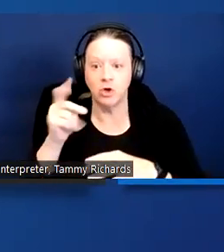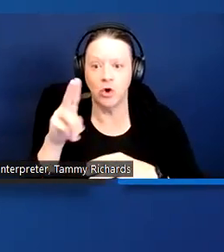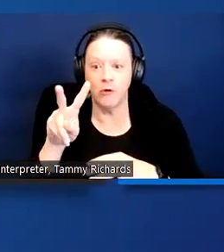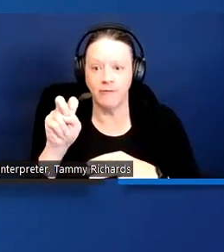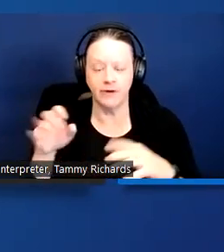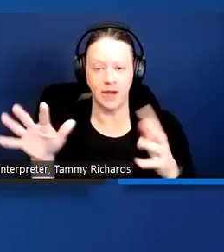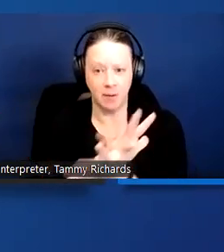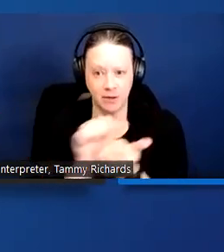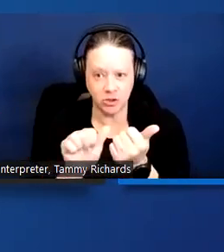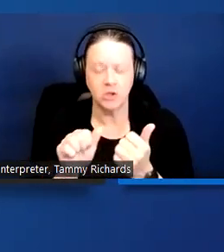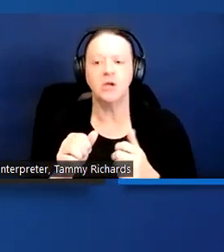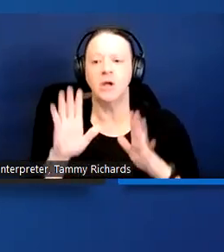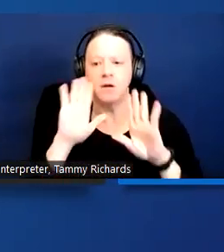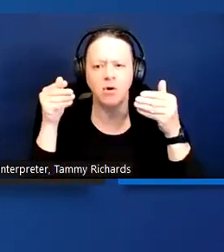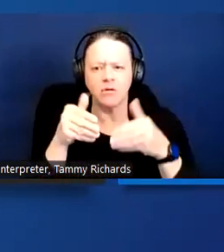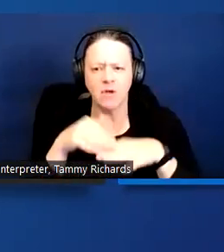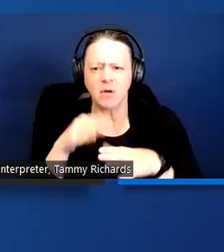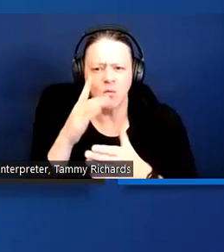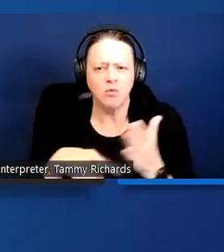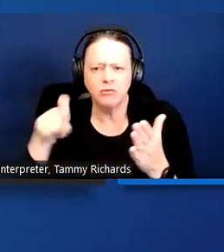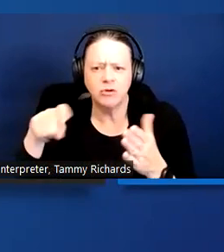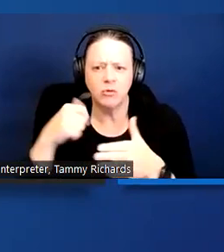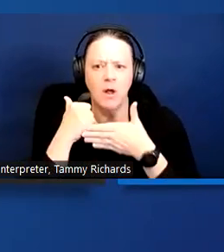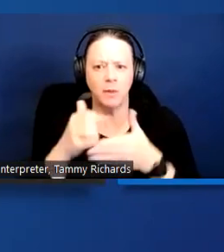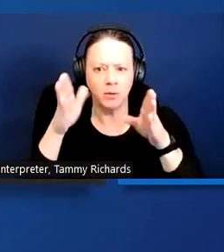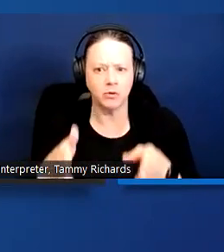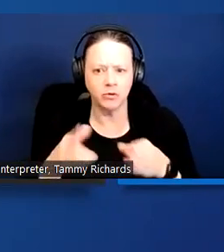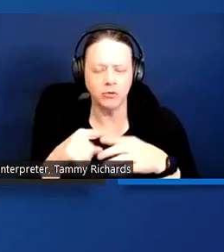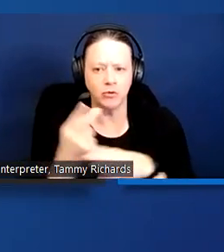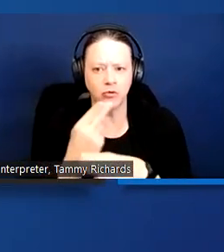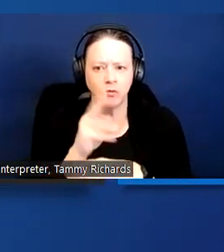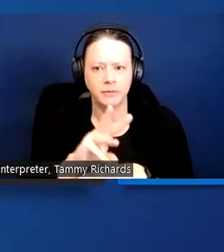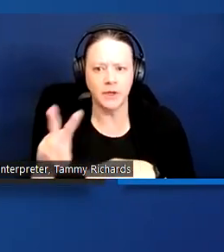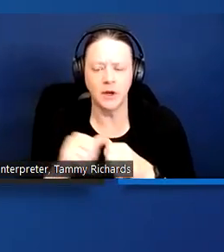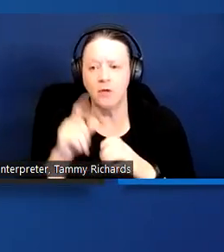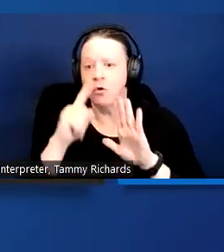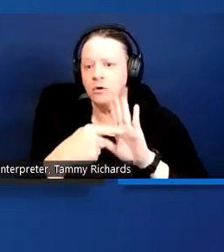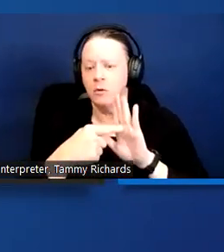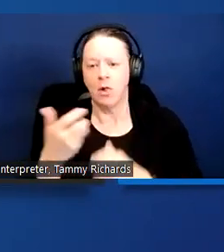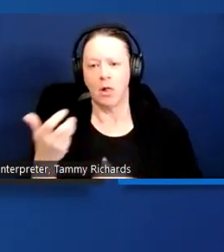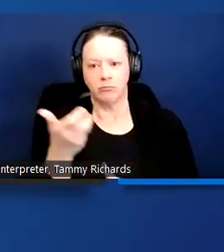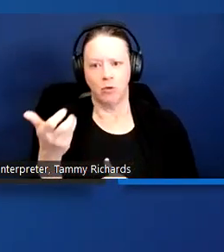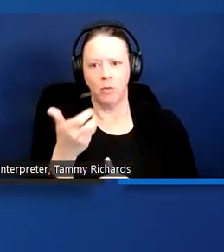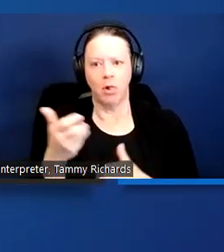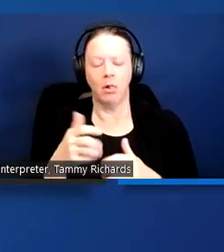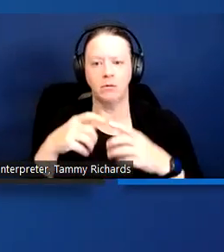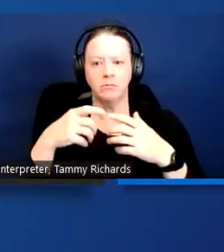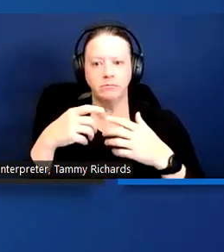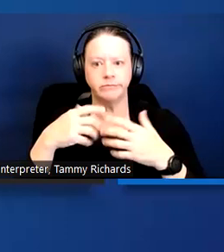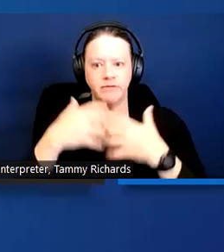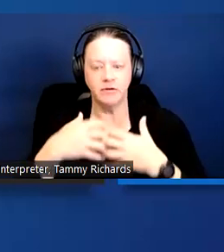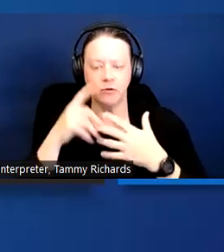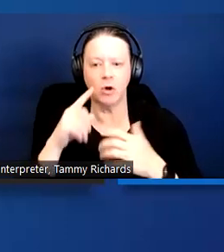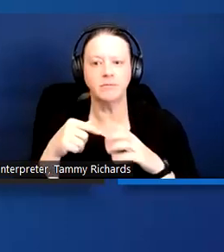focuses on what might be needed to help in those cases. So if you're thinking like a mobile device and how you have to swipe up or down to